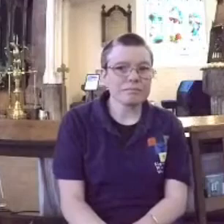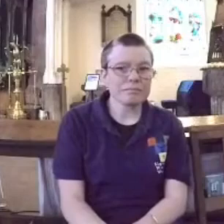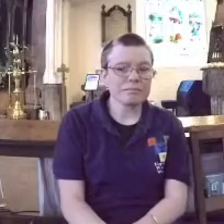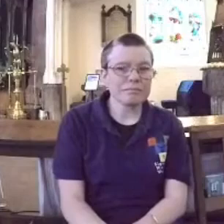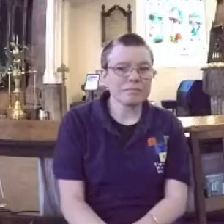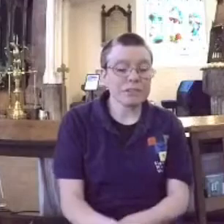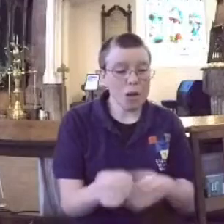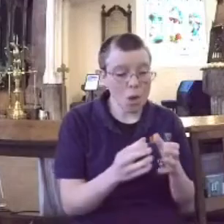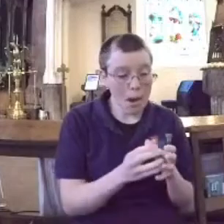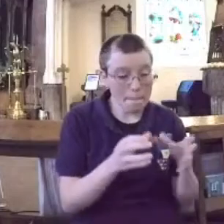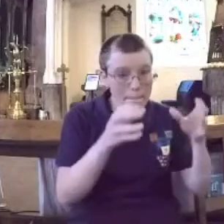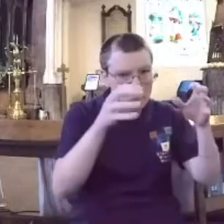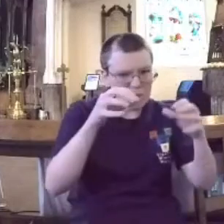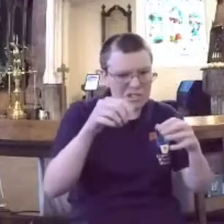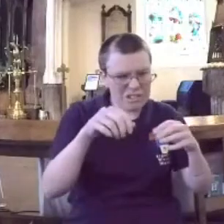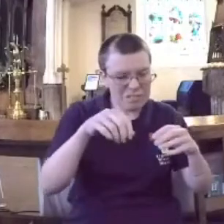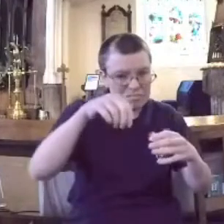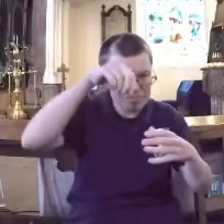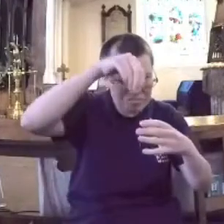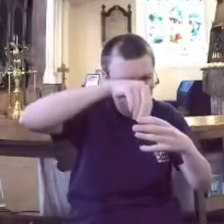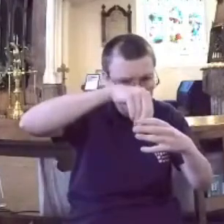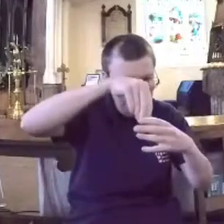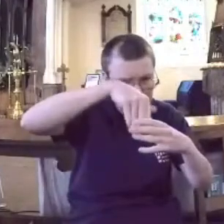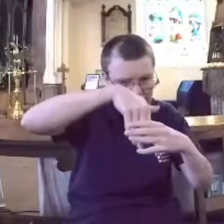inside this little pot